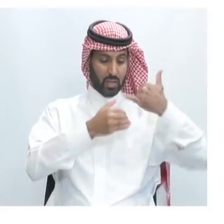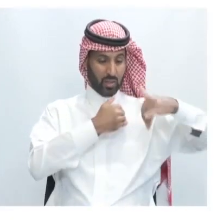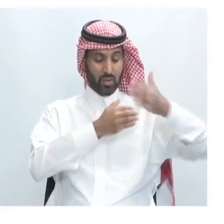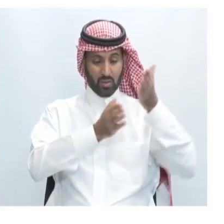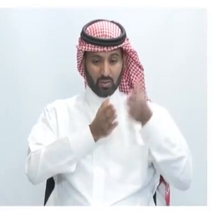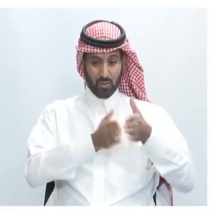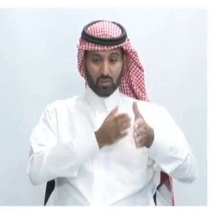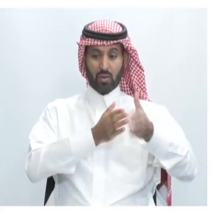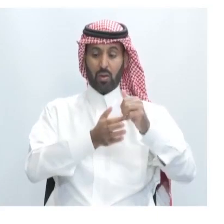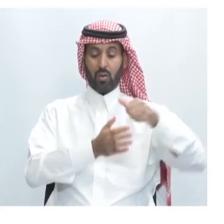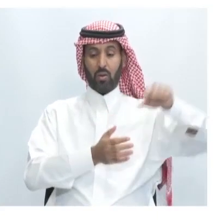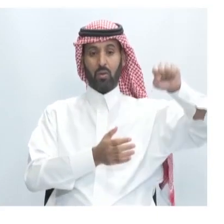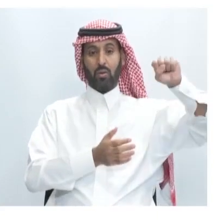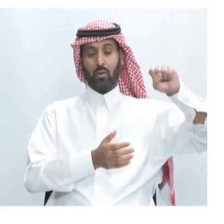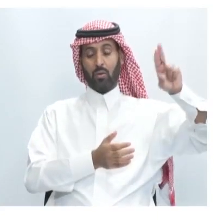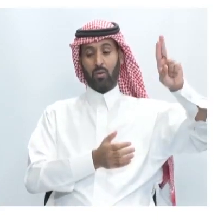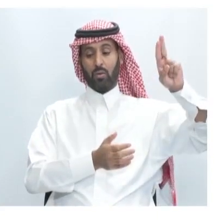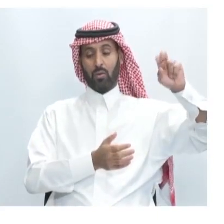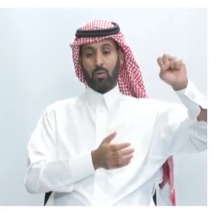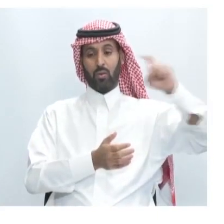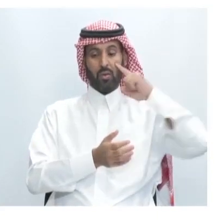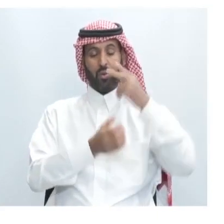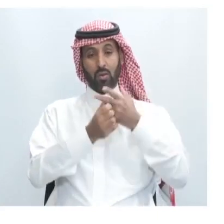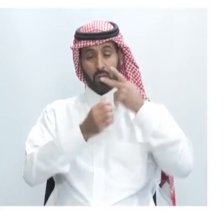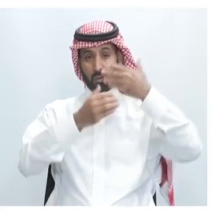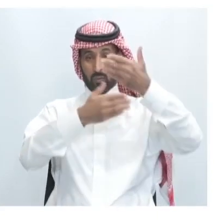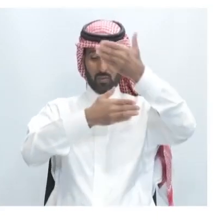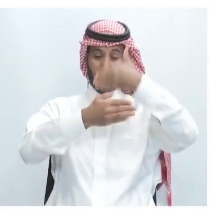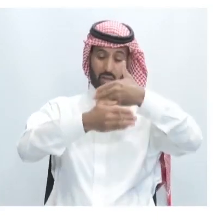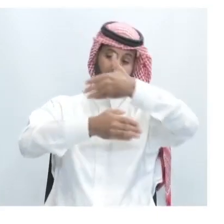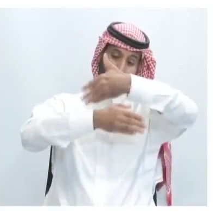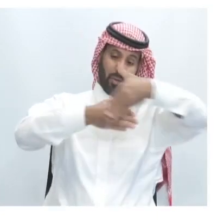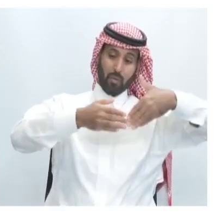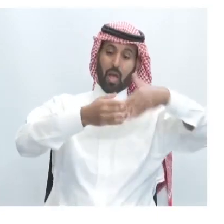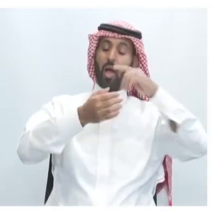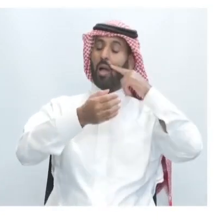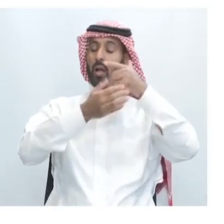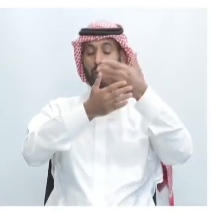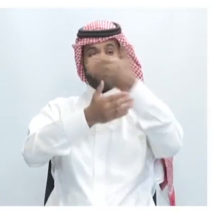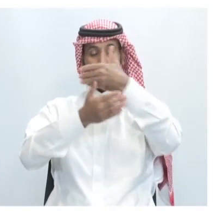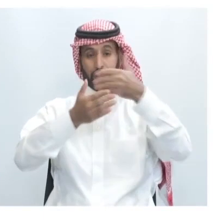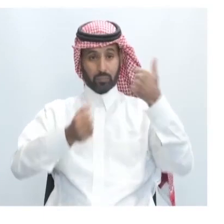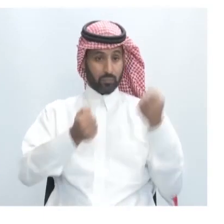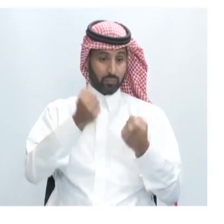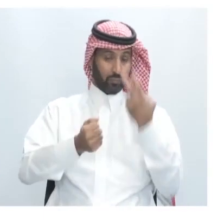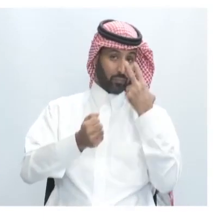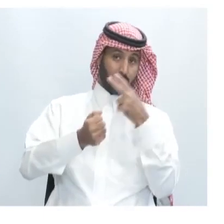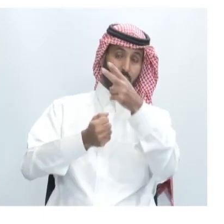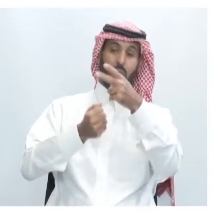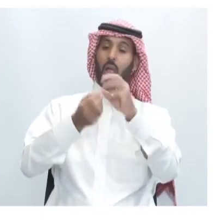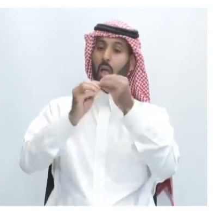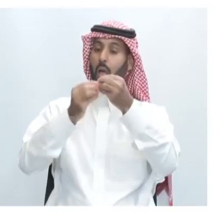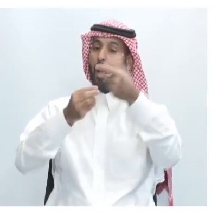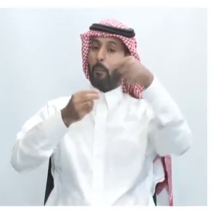in the US have often have a green background with white letters. When you see signs in the